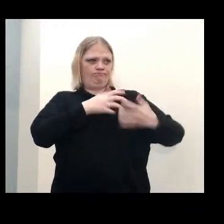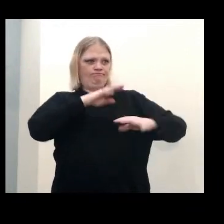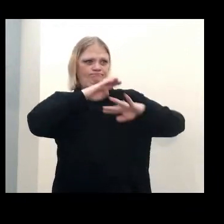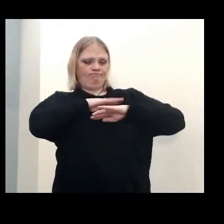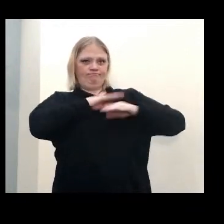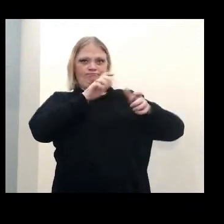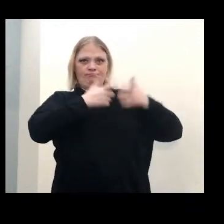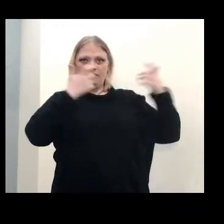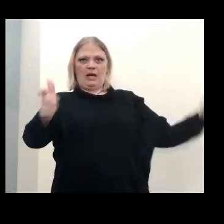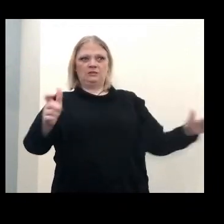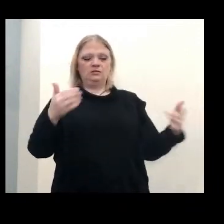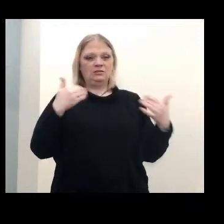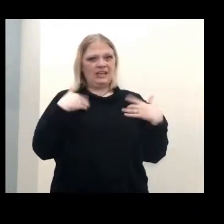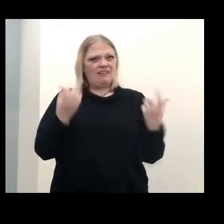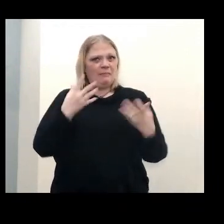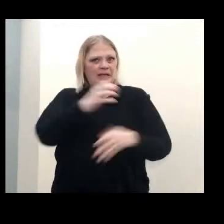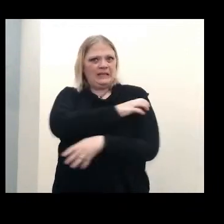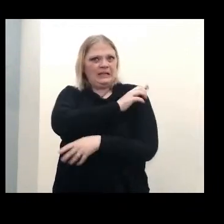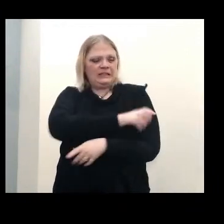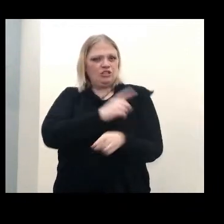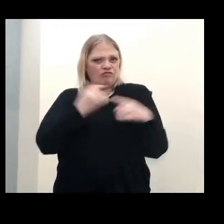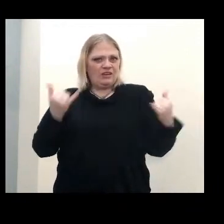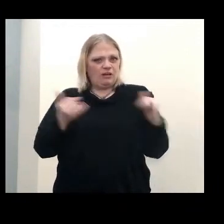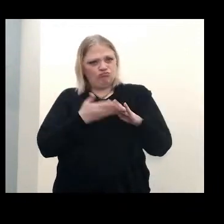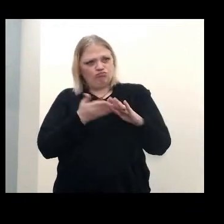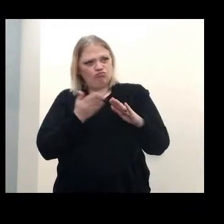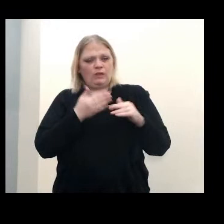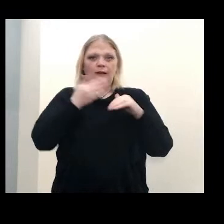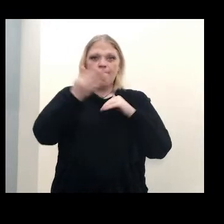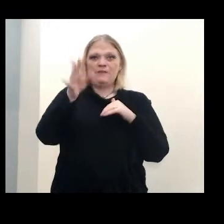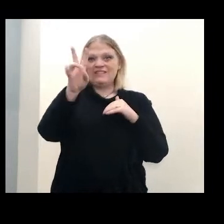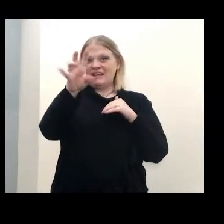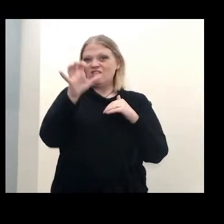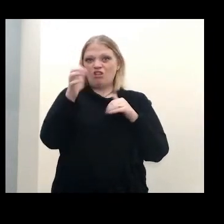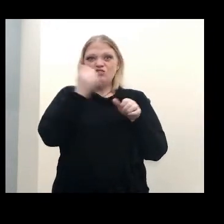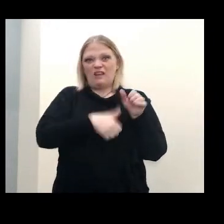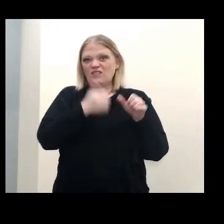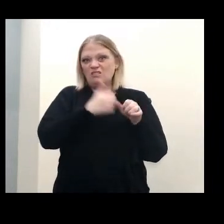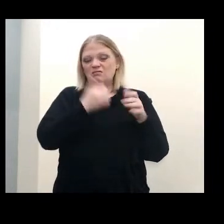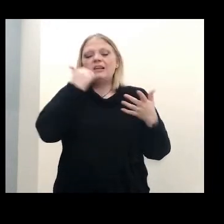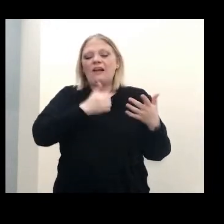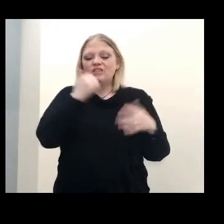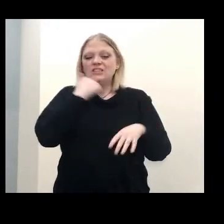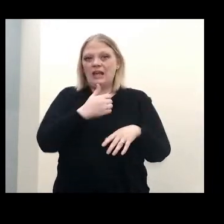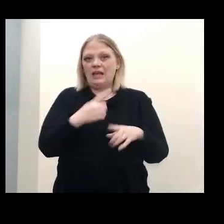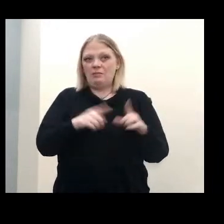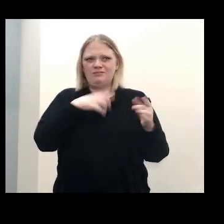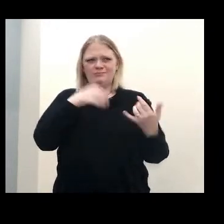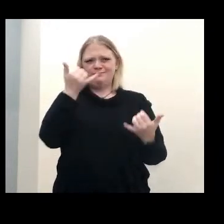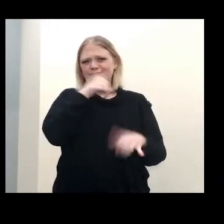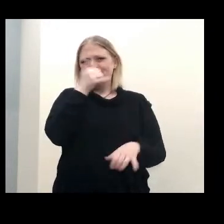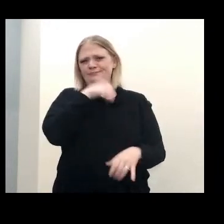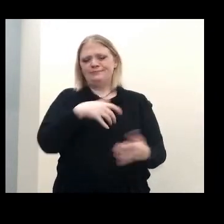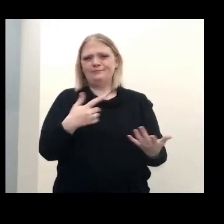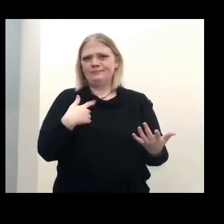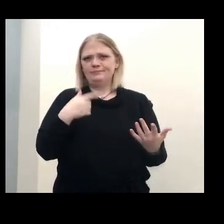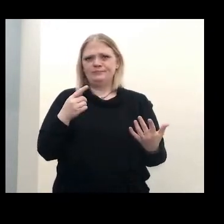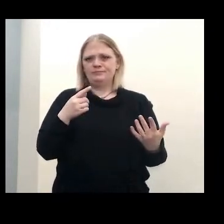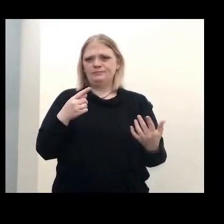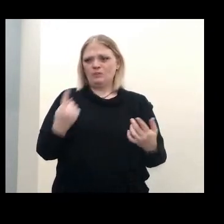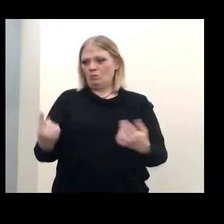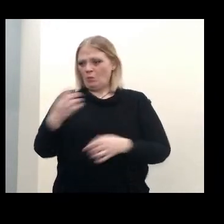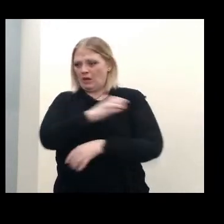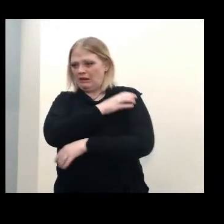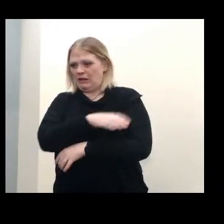multiple clinics going on right now that are capable of doing over 700 doses a day, but it would be silly to move one of